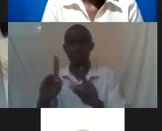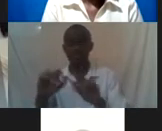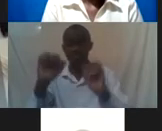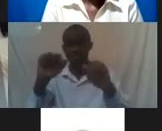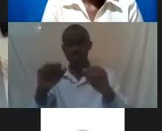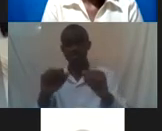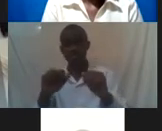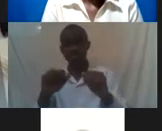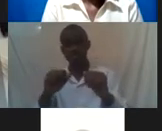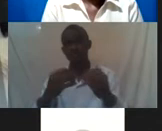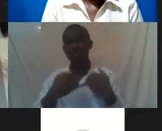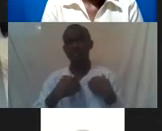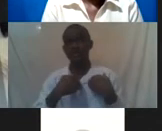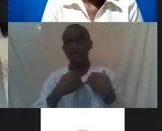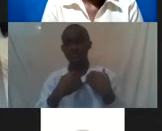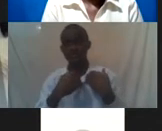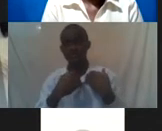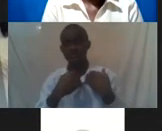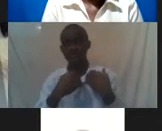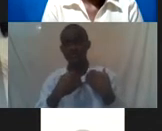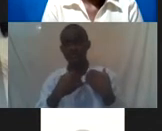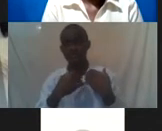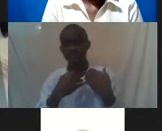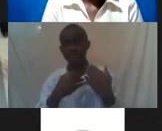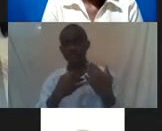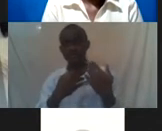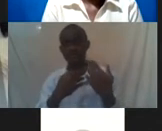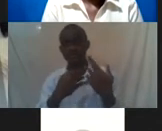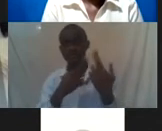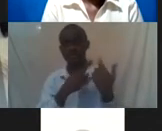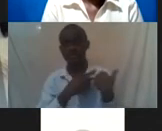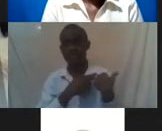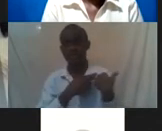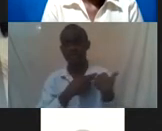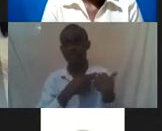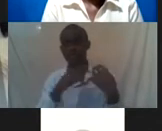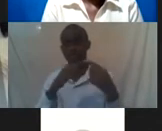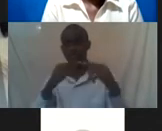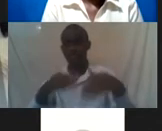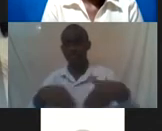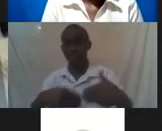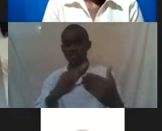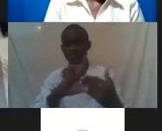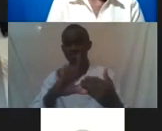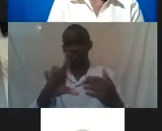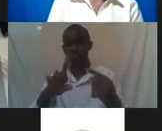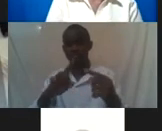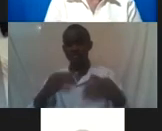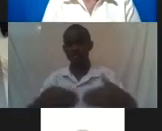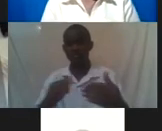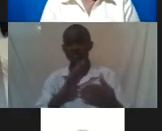the audited accounts presented by the Auditor General, even before